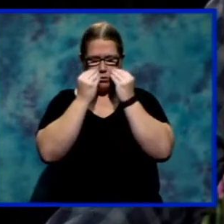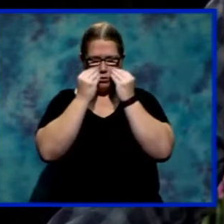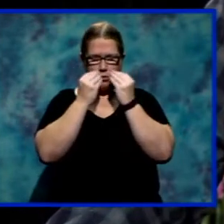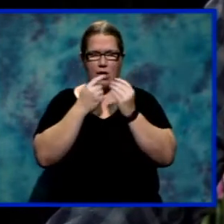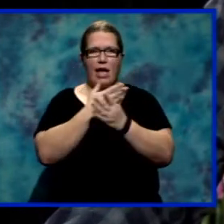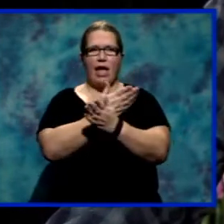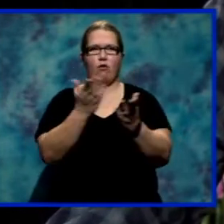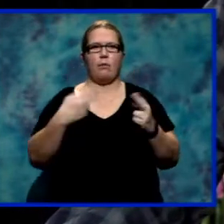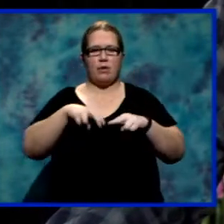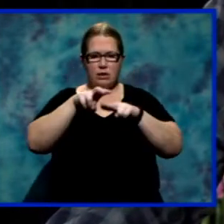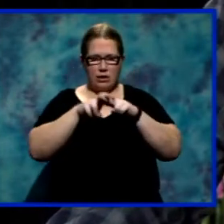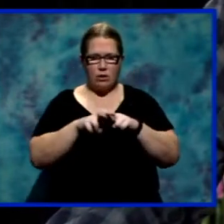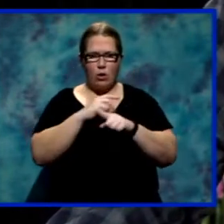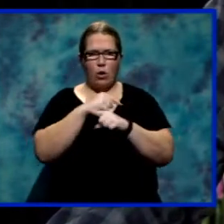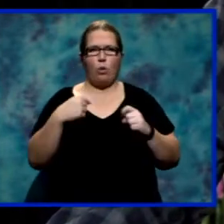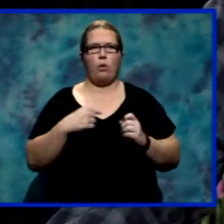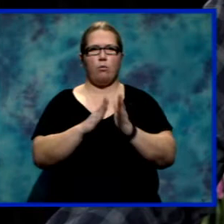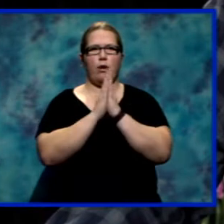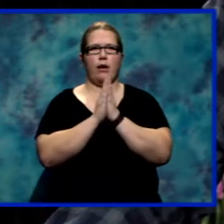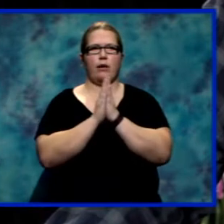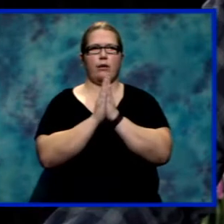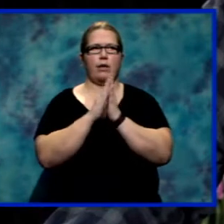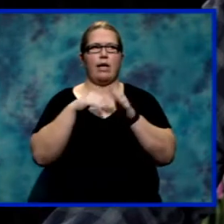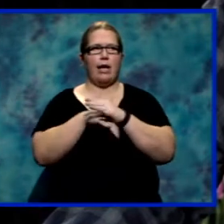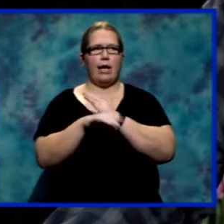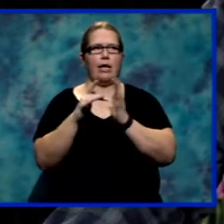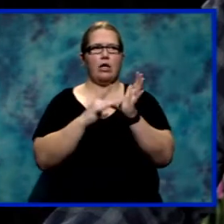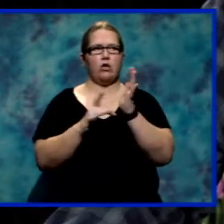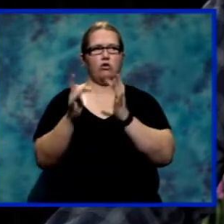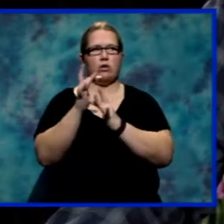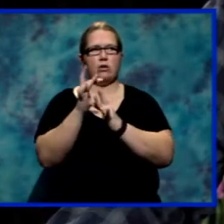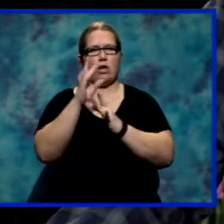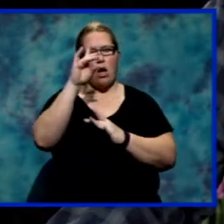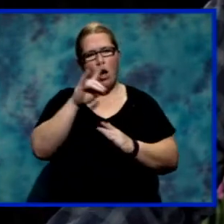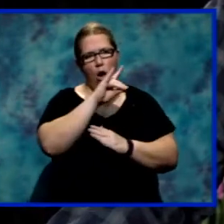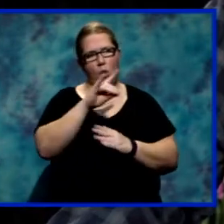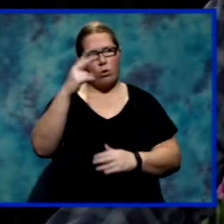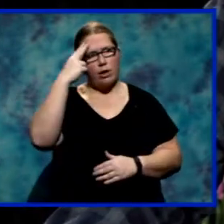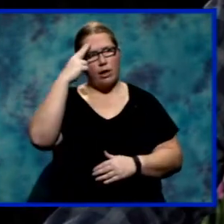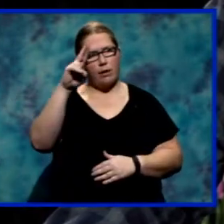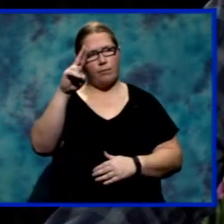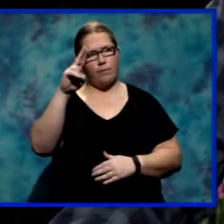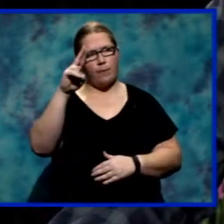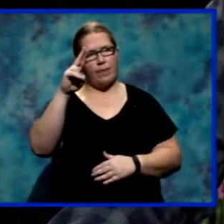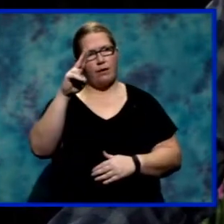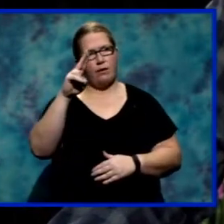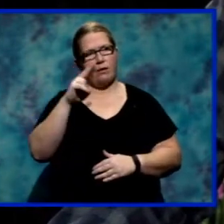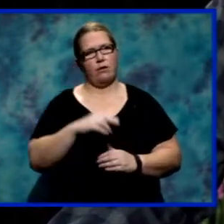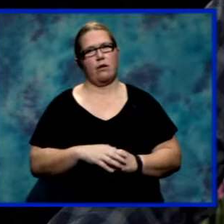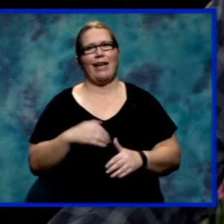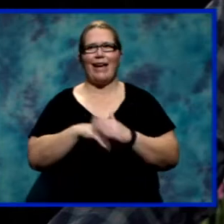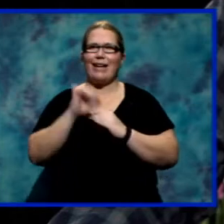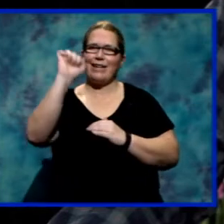Everybody be seated. This we pray in Jesus' holy name. Seal us in this